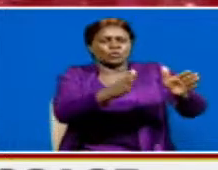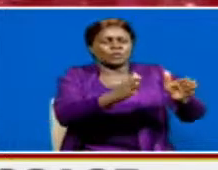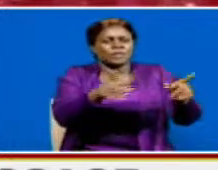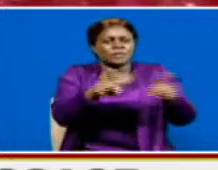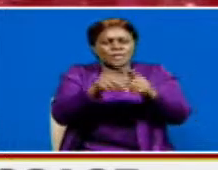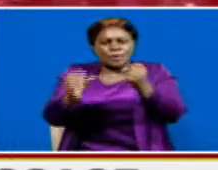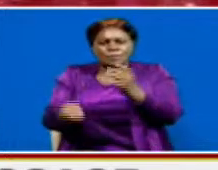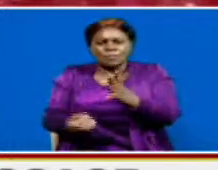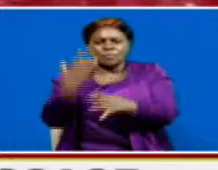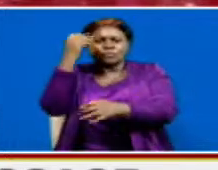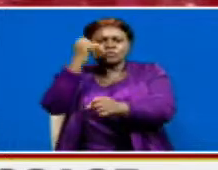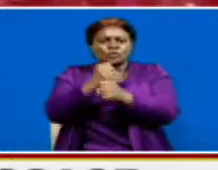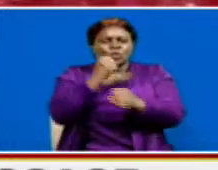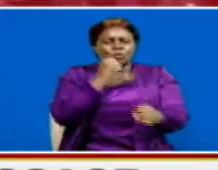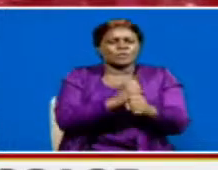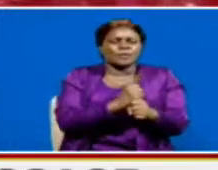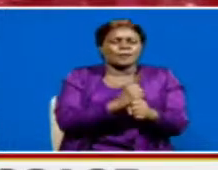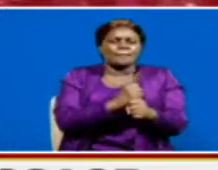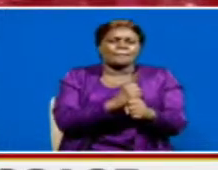and creating jobs,